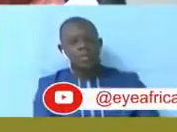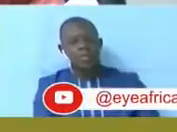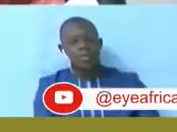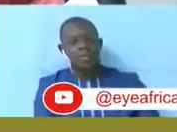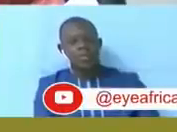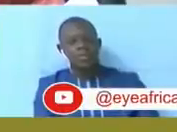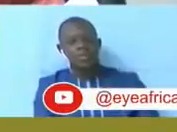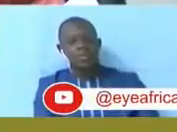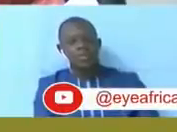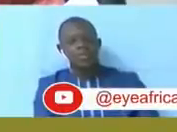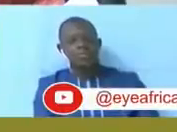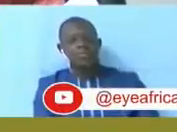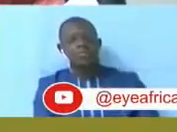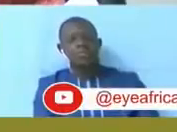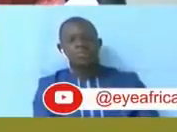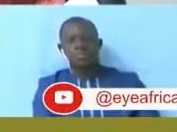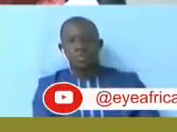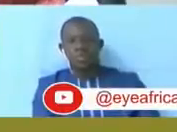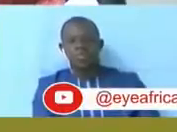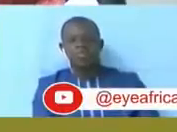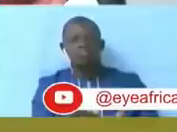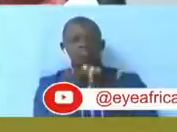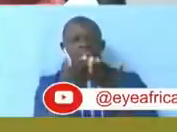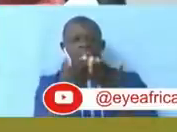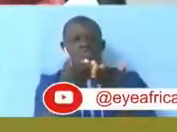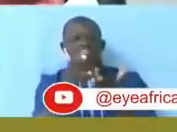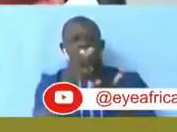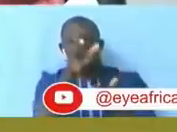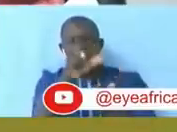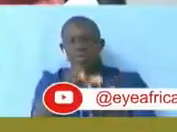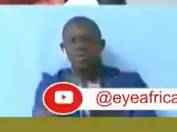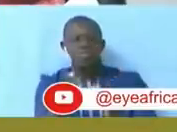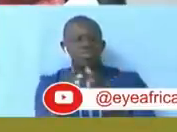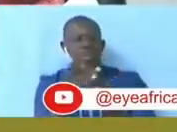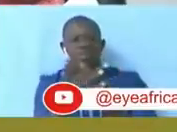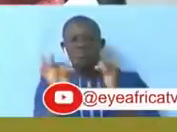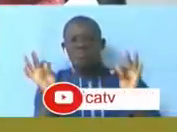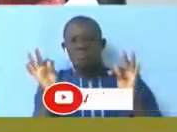Extending to immunity from civil and criminal prosecution, it